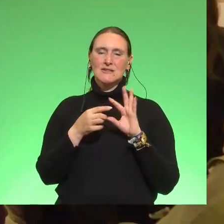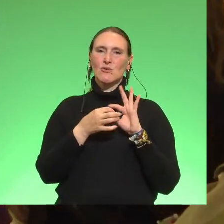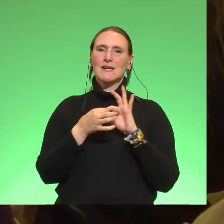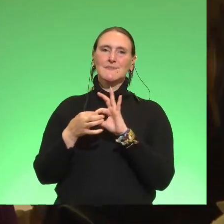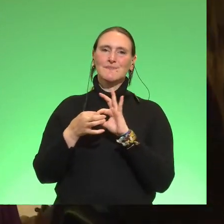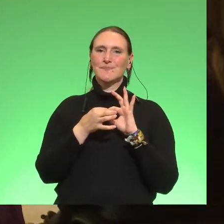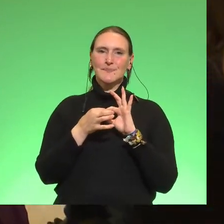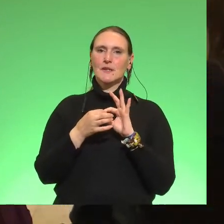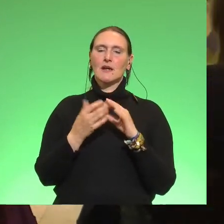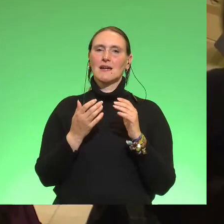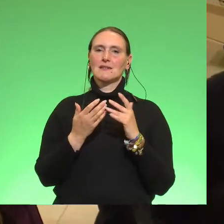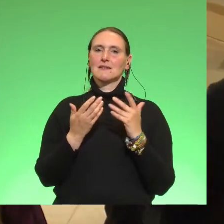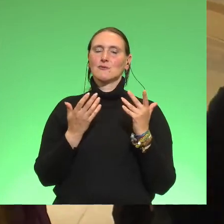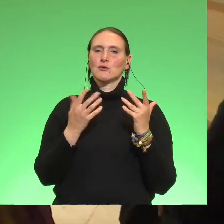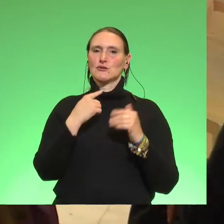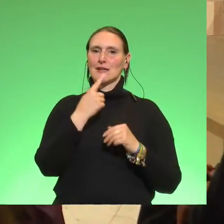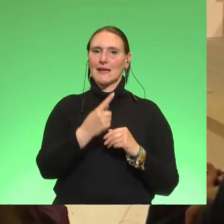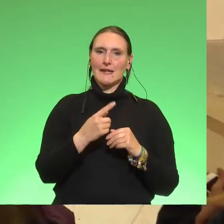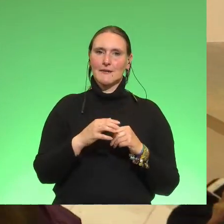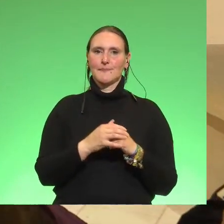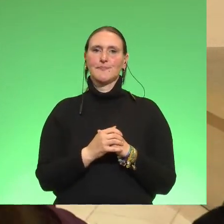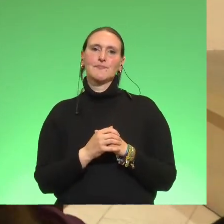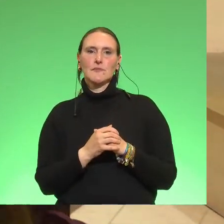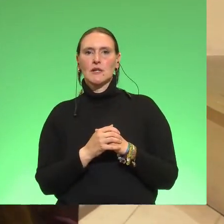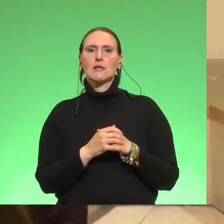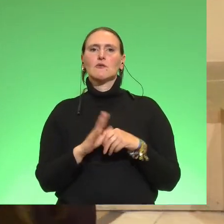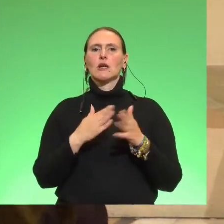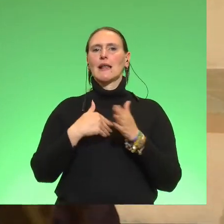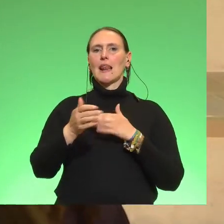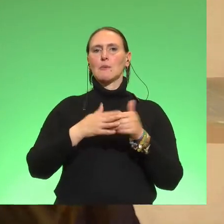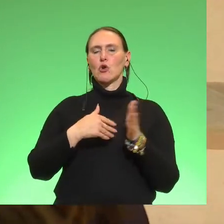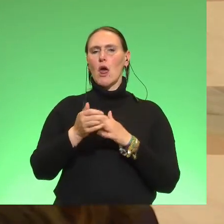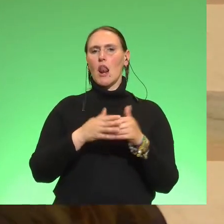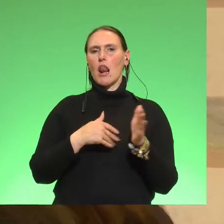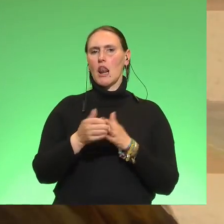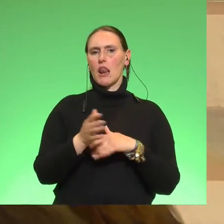a utilitarian friendship, a typical neoliberal friendship,